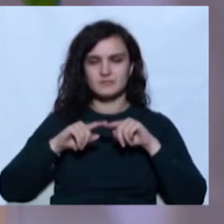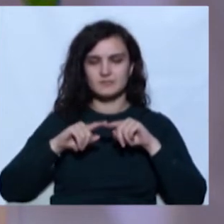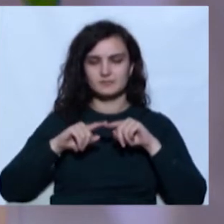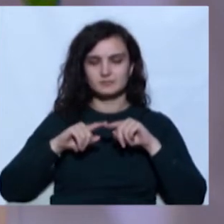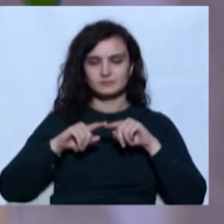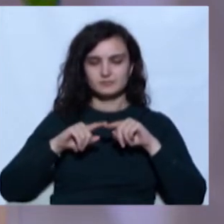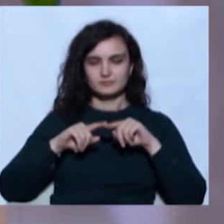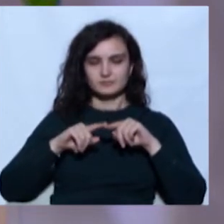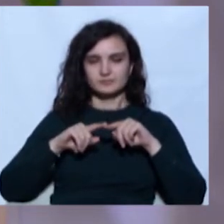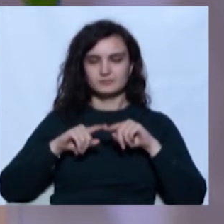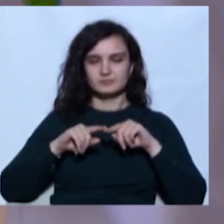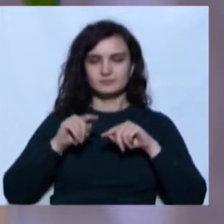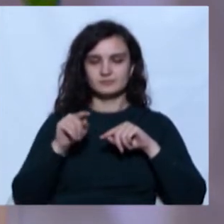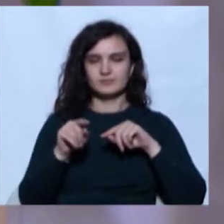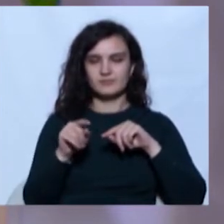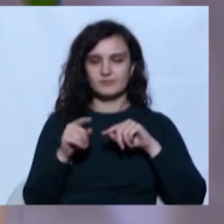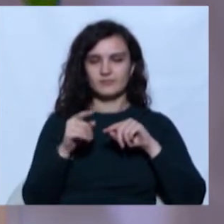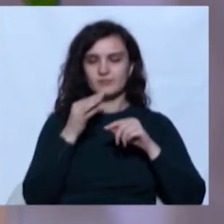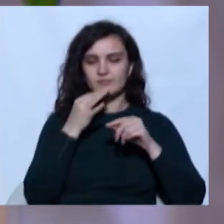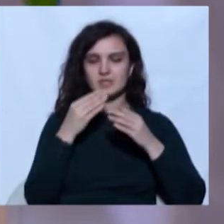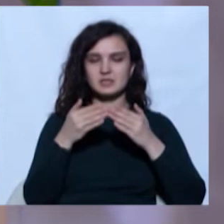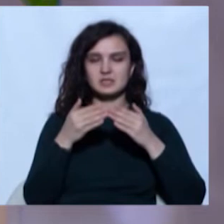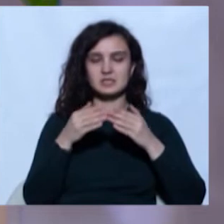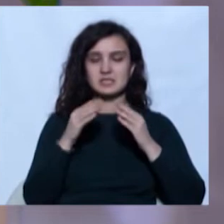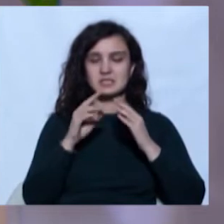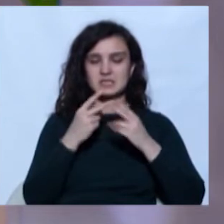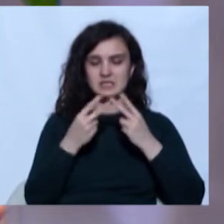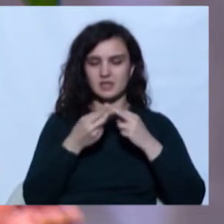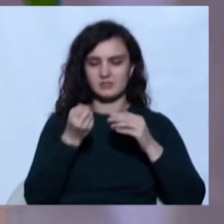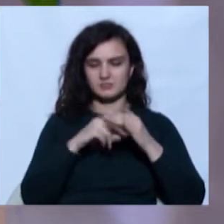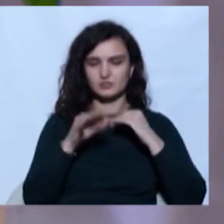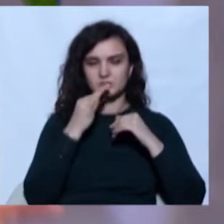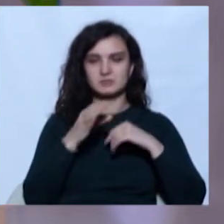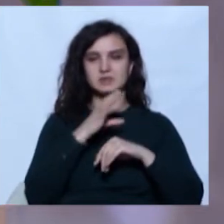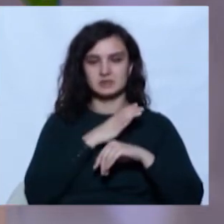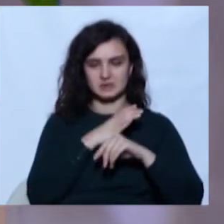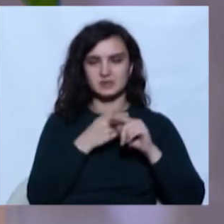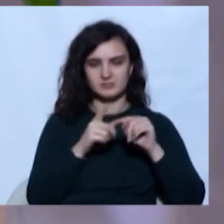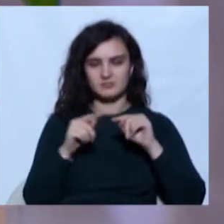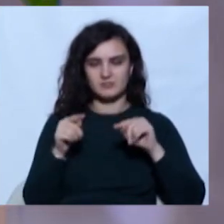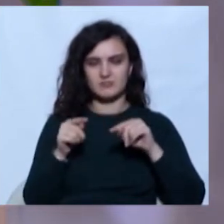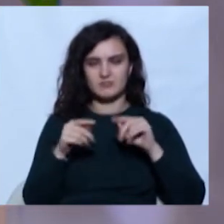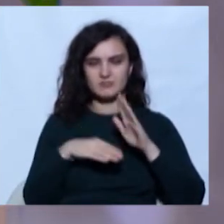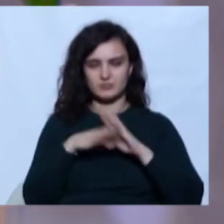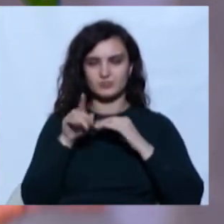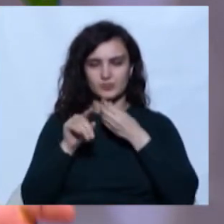revenge after escaping from prison and becoming rich, which is explained more in the